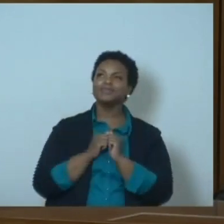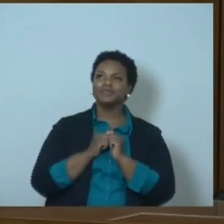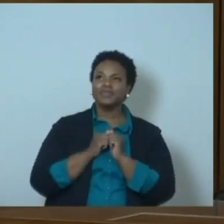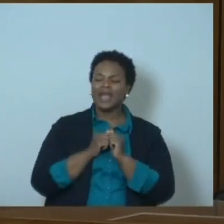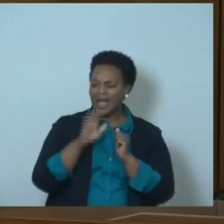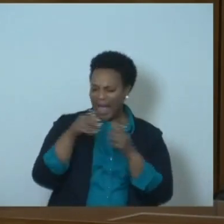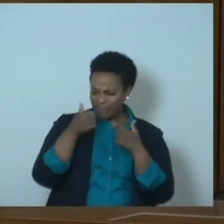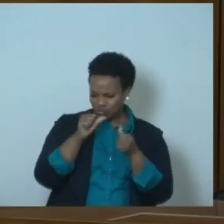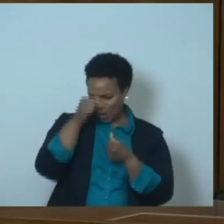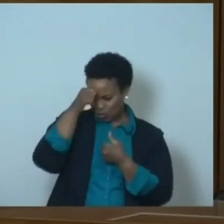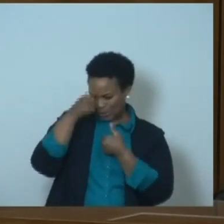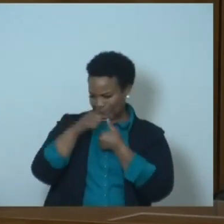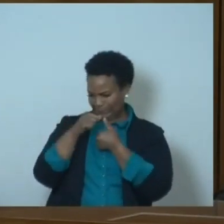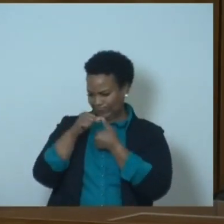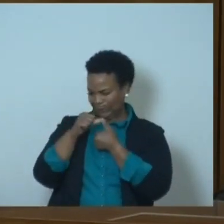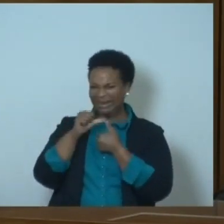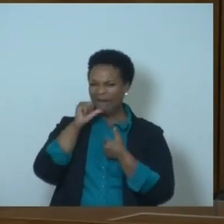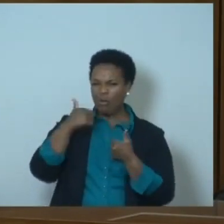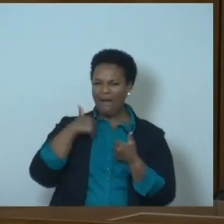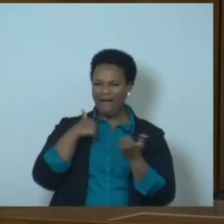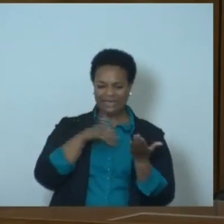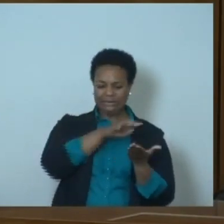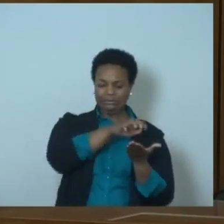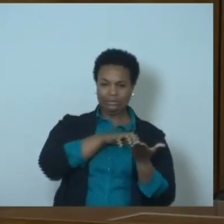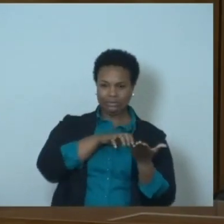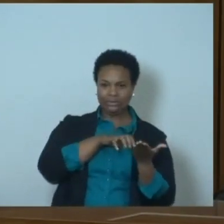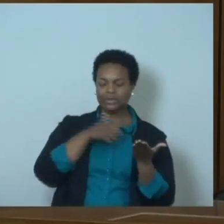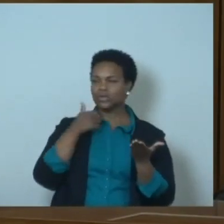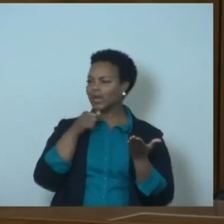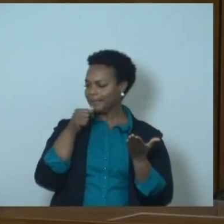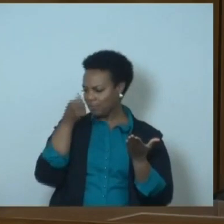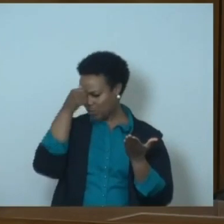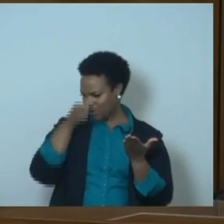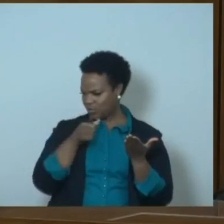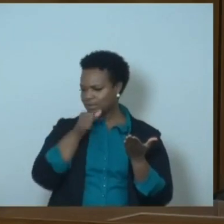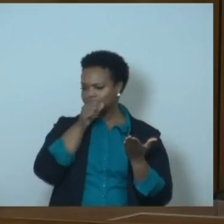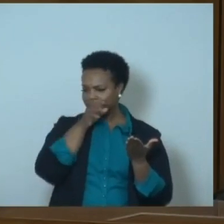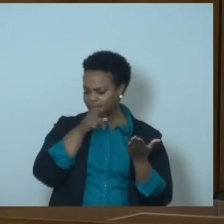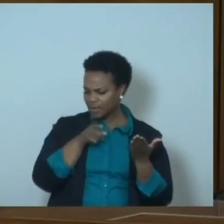but actually the mortality rate for Navajo